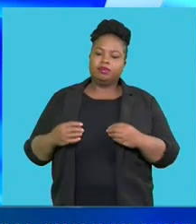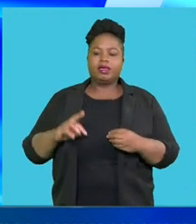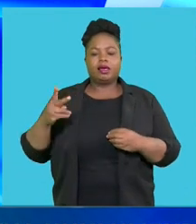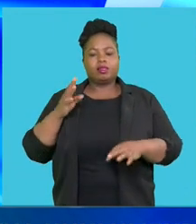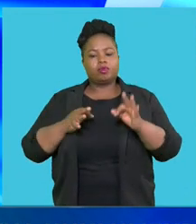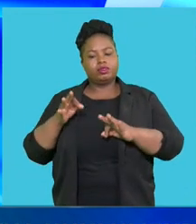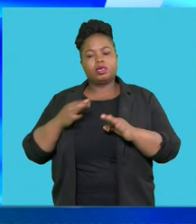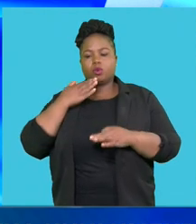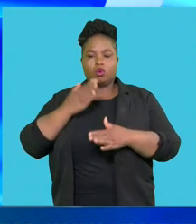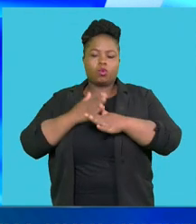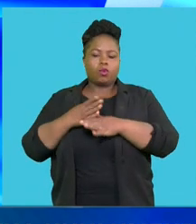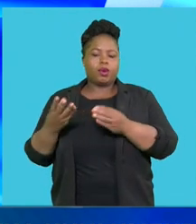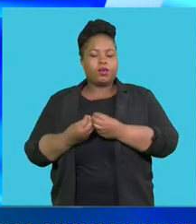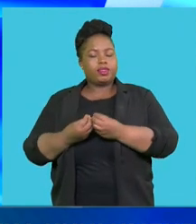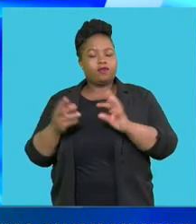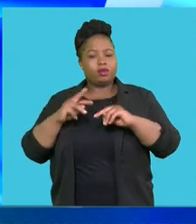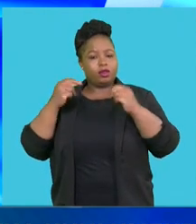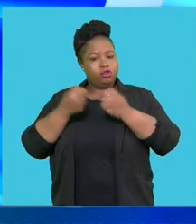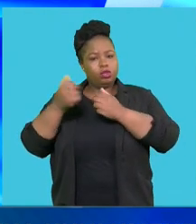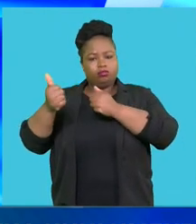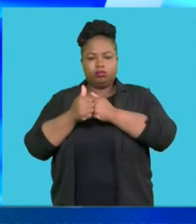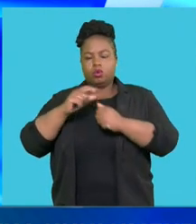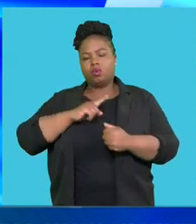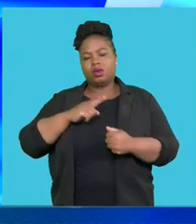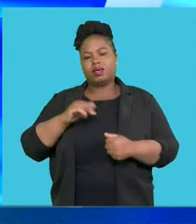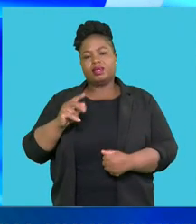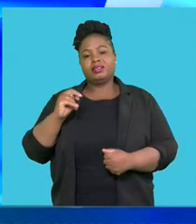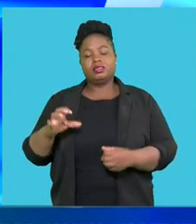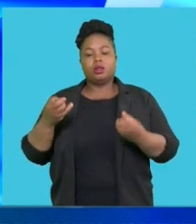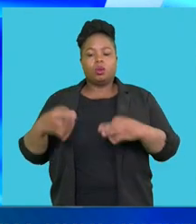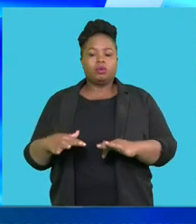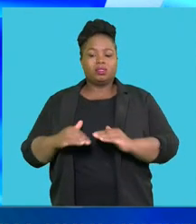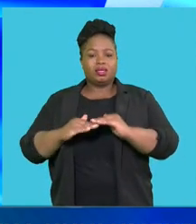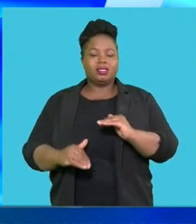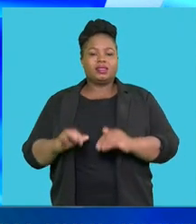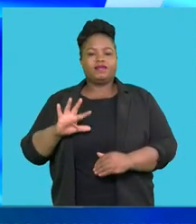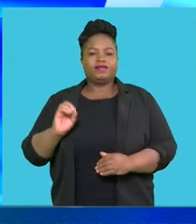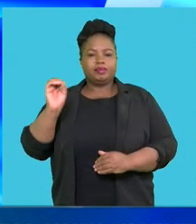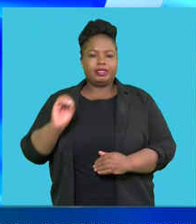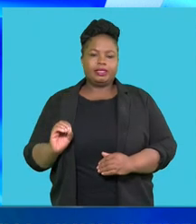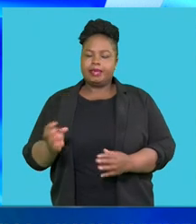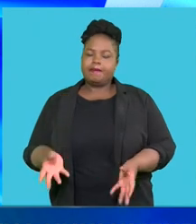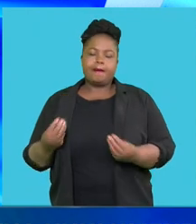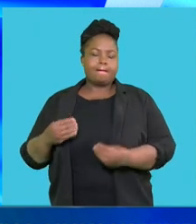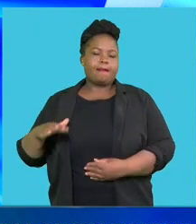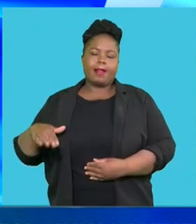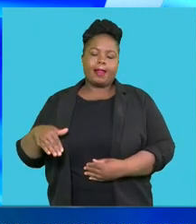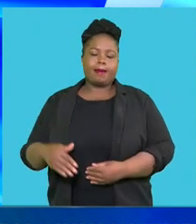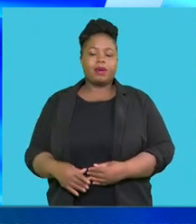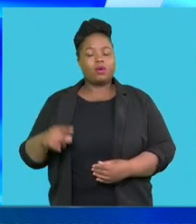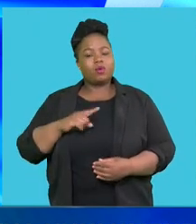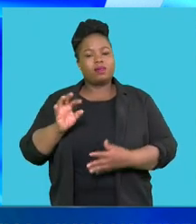tiga ke uhulumenu ubumbano guzo e longge Kulande laka uwe lula ya we ANC uktola mavotanga pezu wa mapesendanga mashumi ama shanu